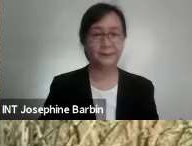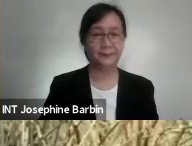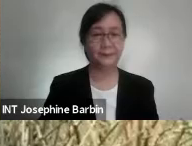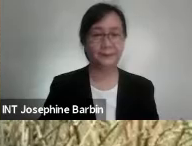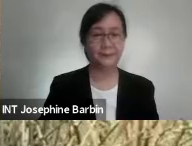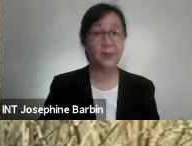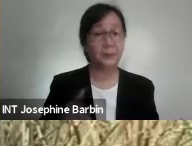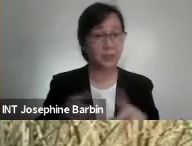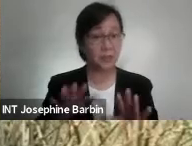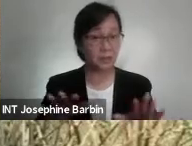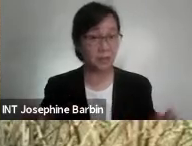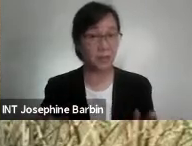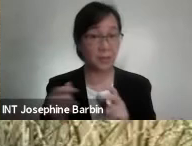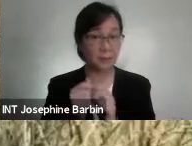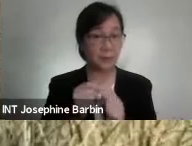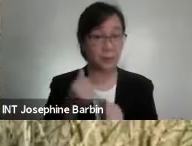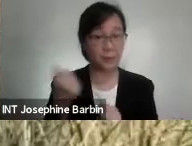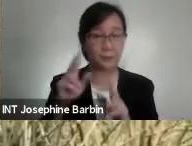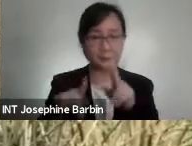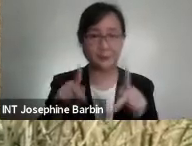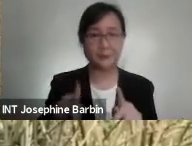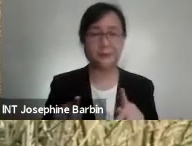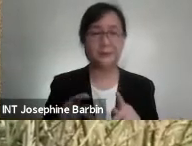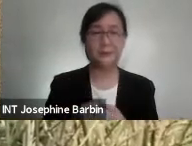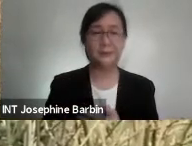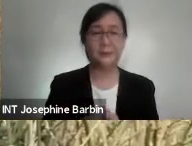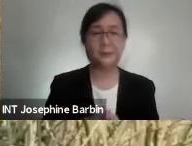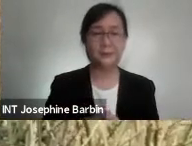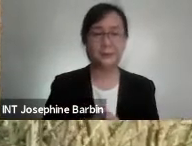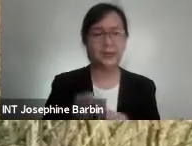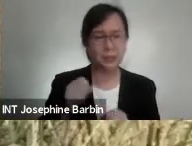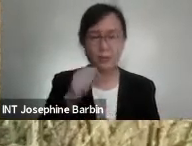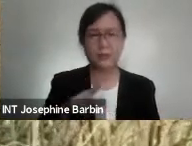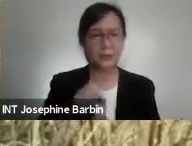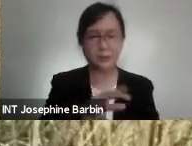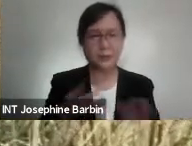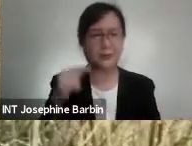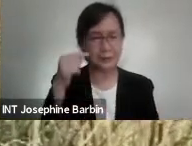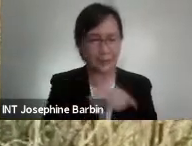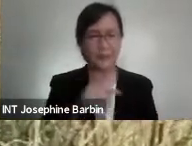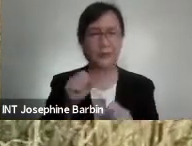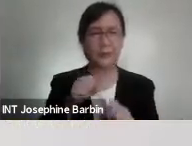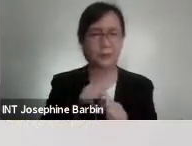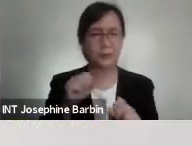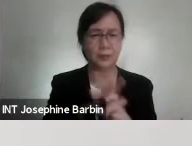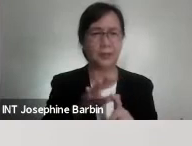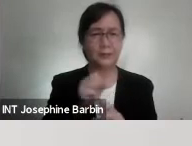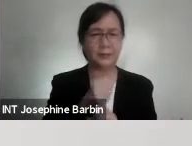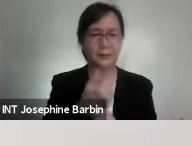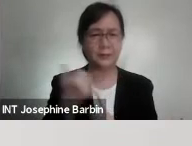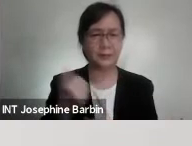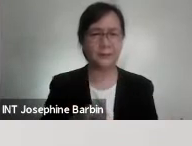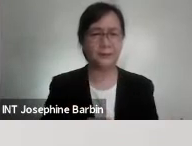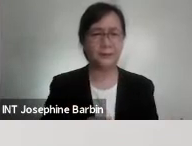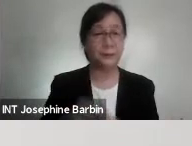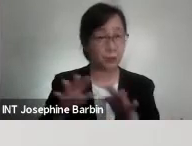Kinder, Unternehmen und andere Menschen sollten aber keine Lügen verbreiten oder andere angreifen.